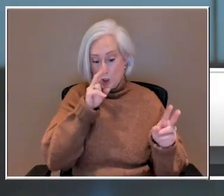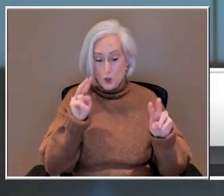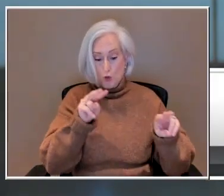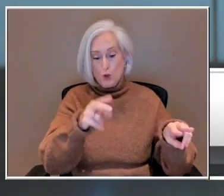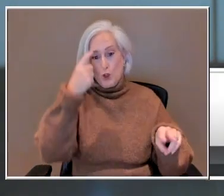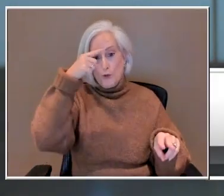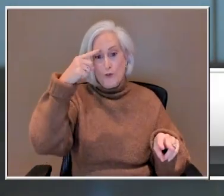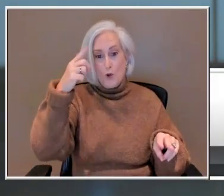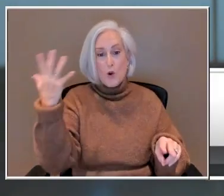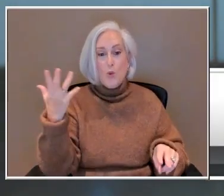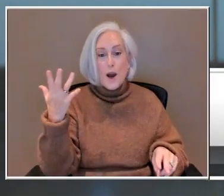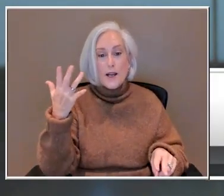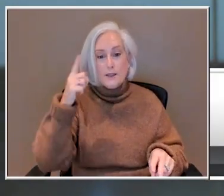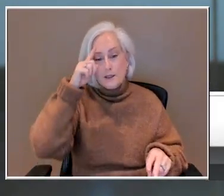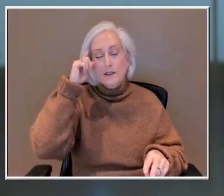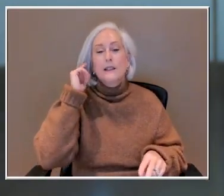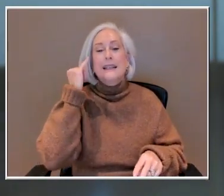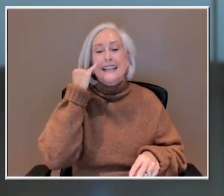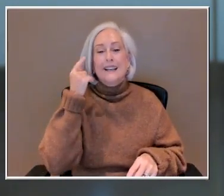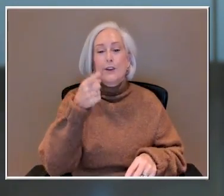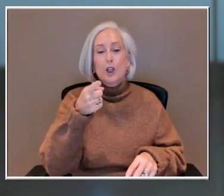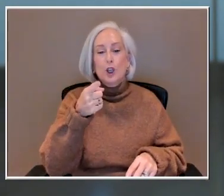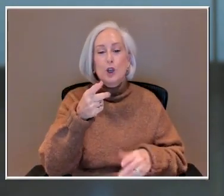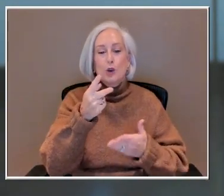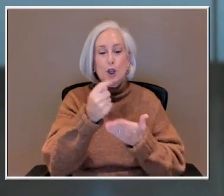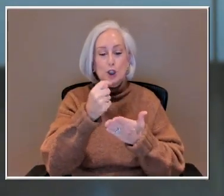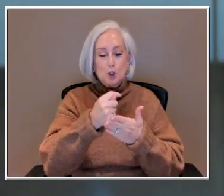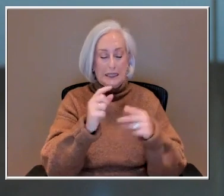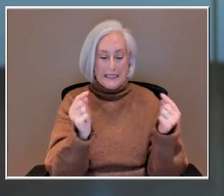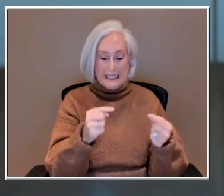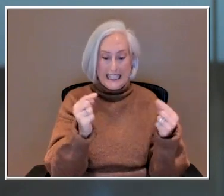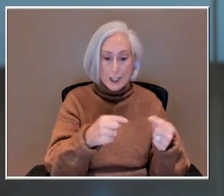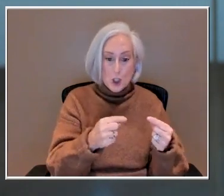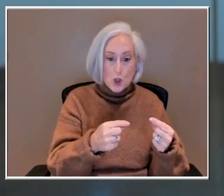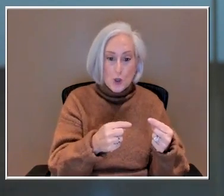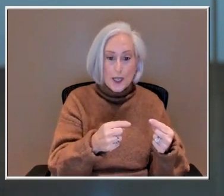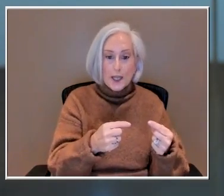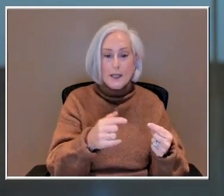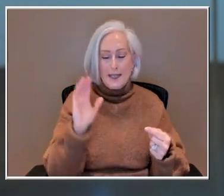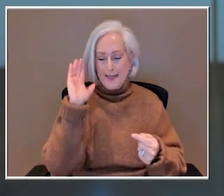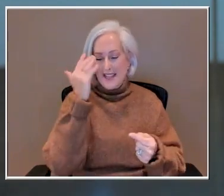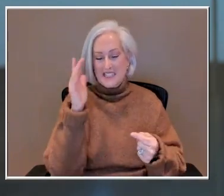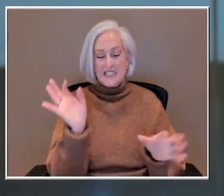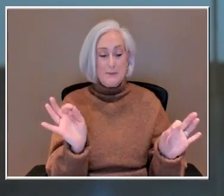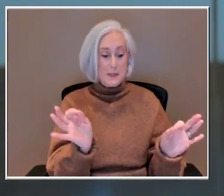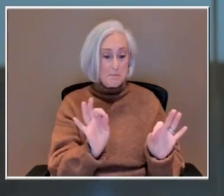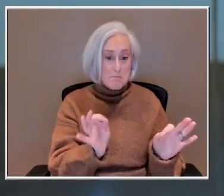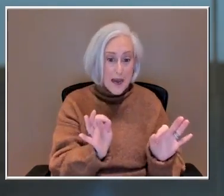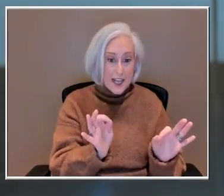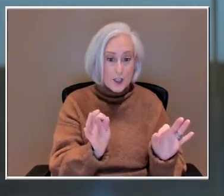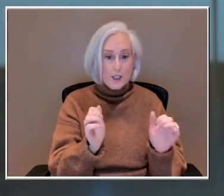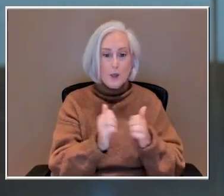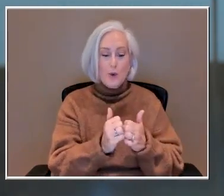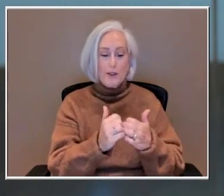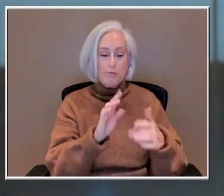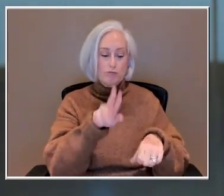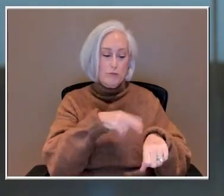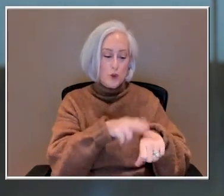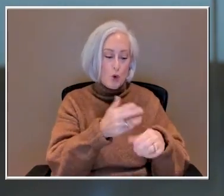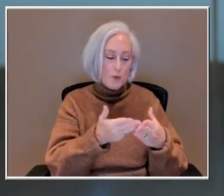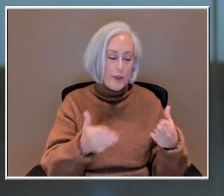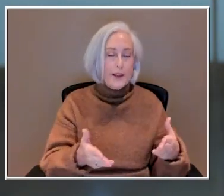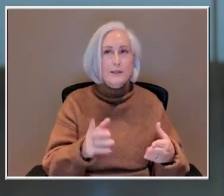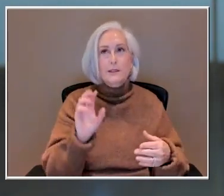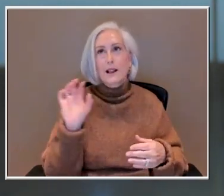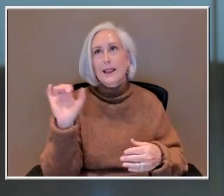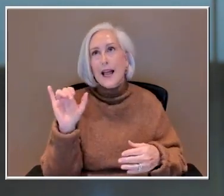if you are treating an injury that seems pretty minor with typical things such as over-the-counter medications,